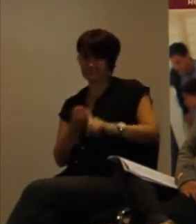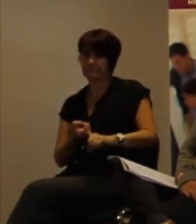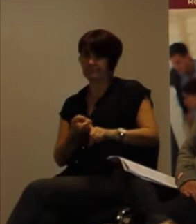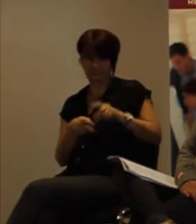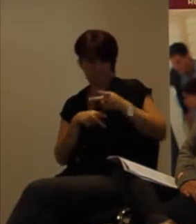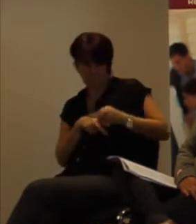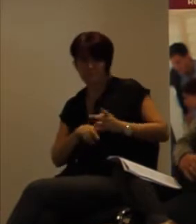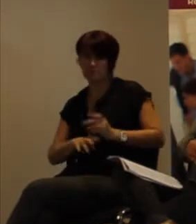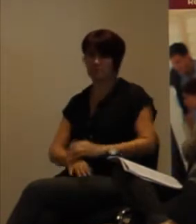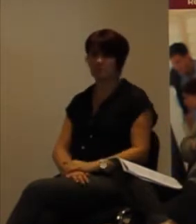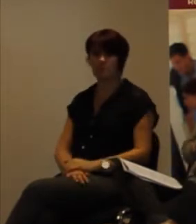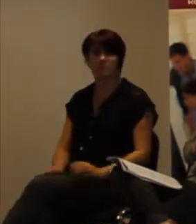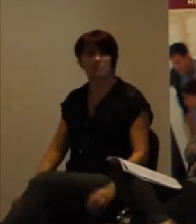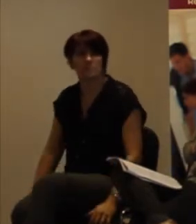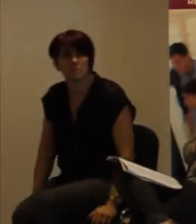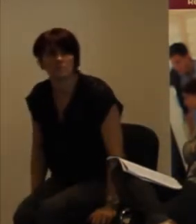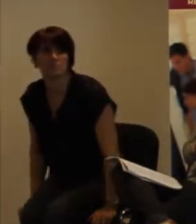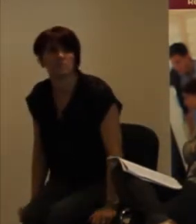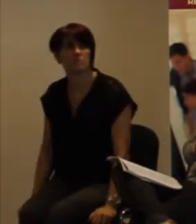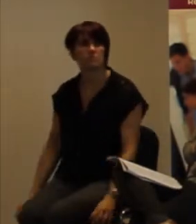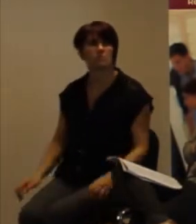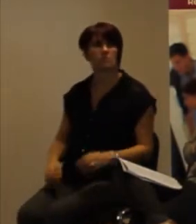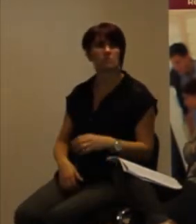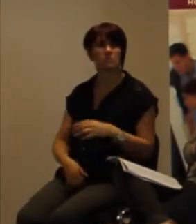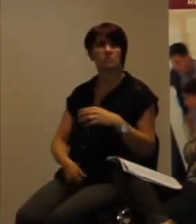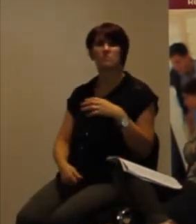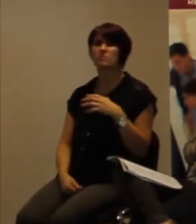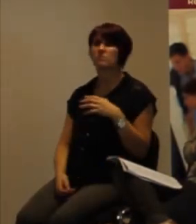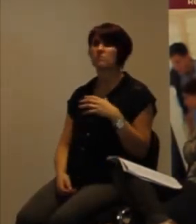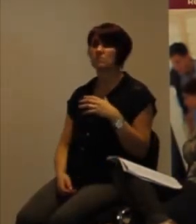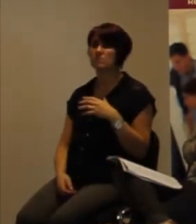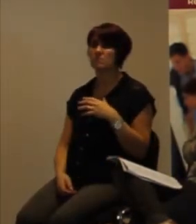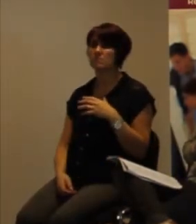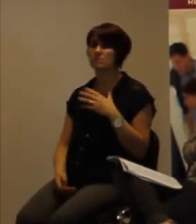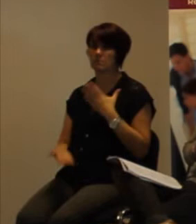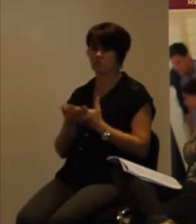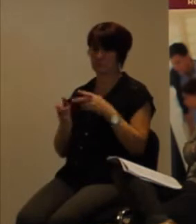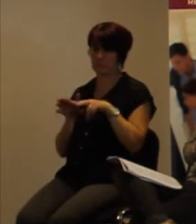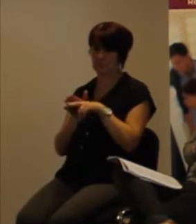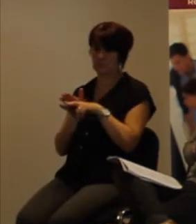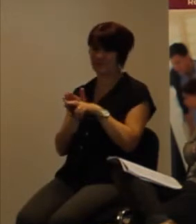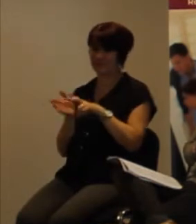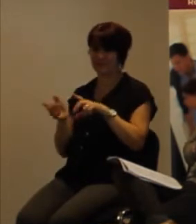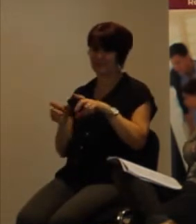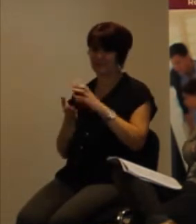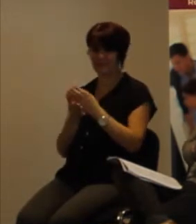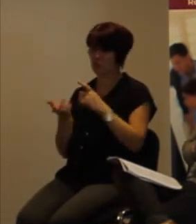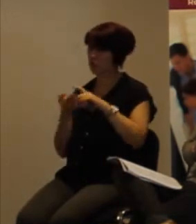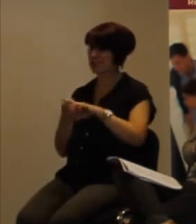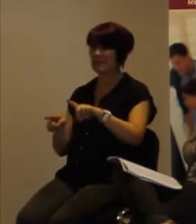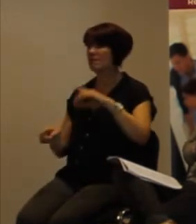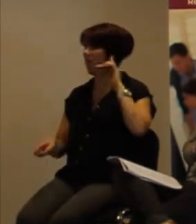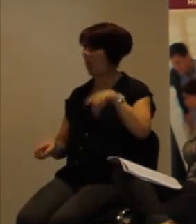the same to them in terms of their assessment. We don't change other issues. We don't ignore